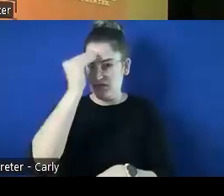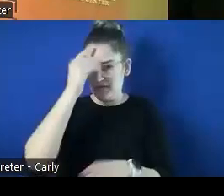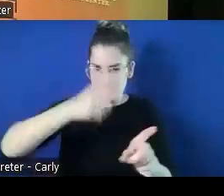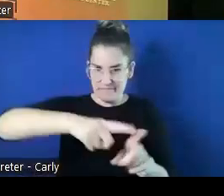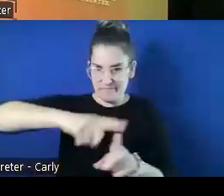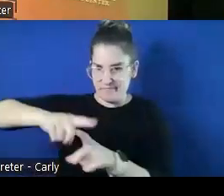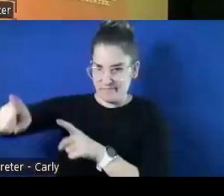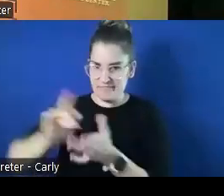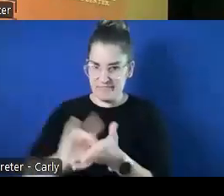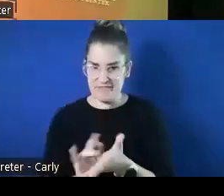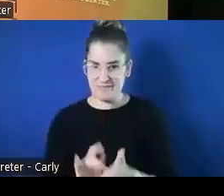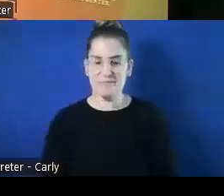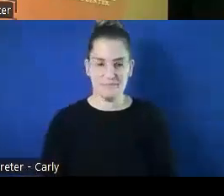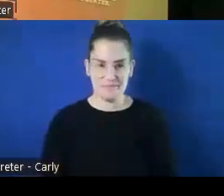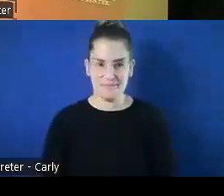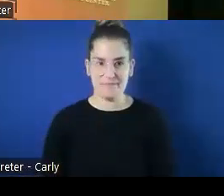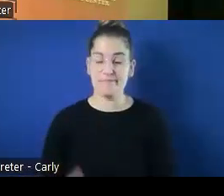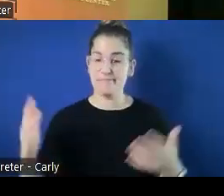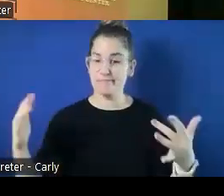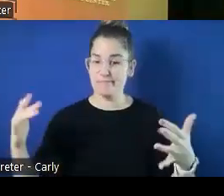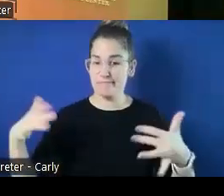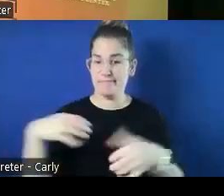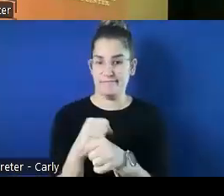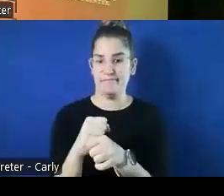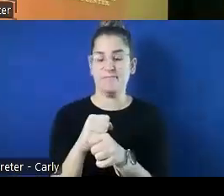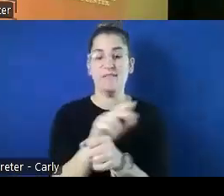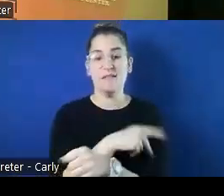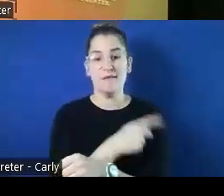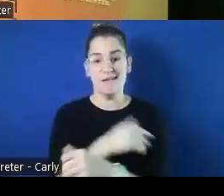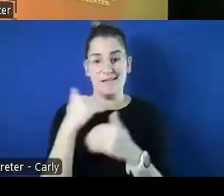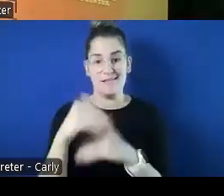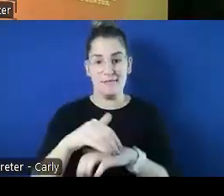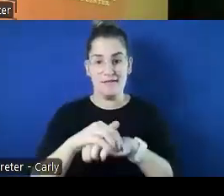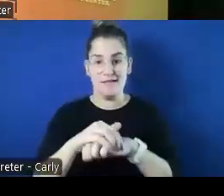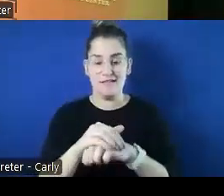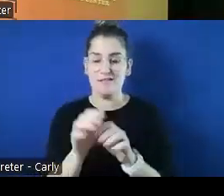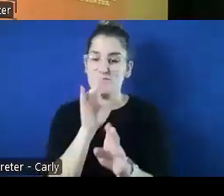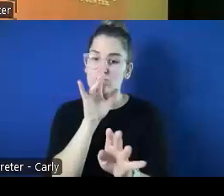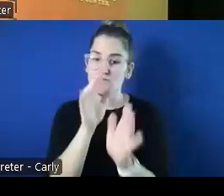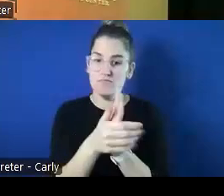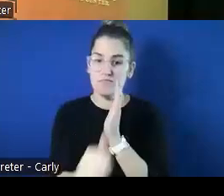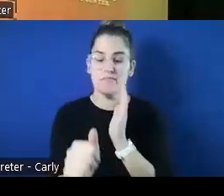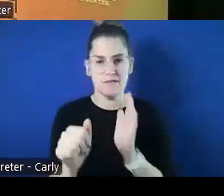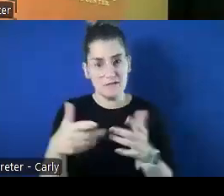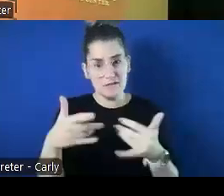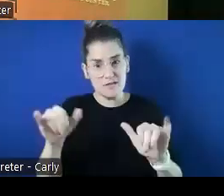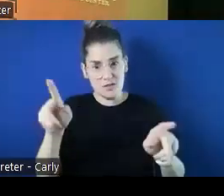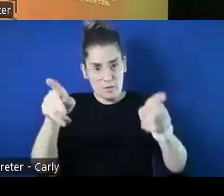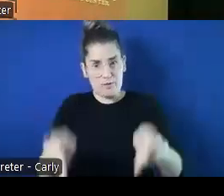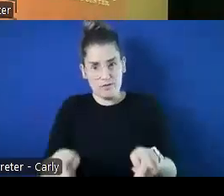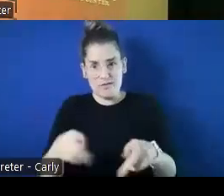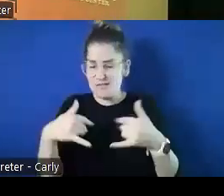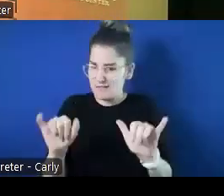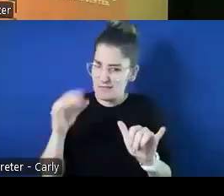medicine. In summary, patients with limited English proficiency are human beings who are proficient in a different